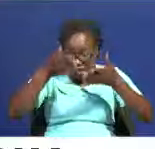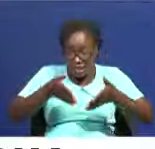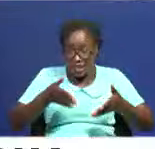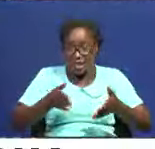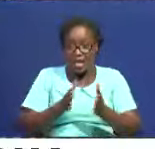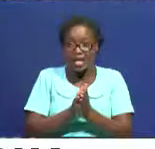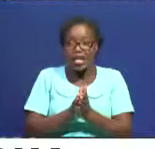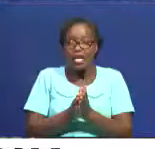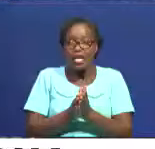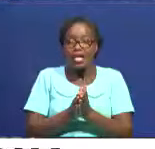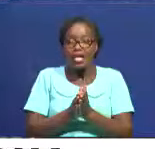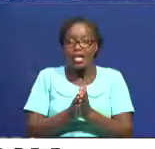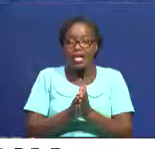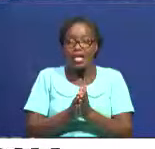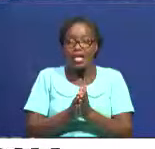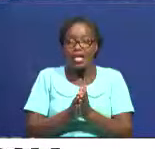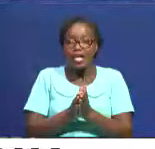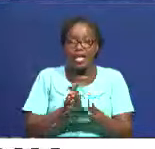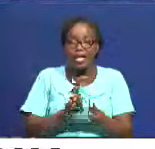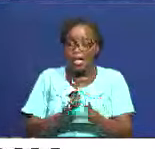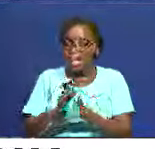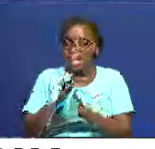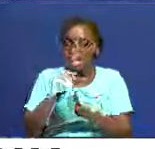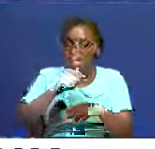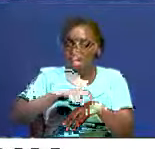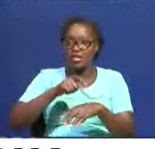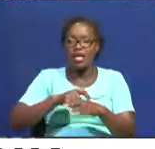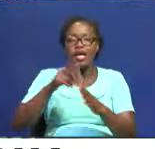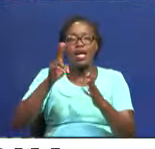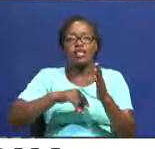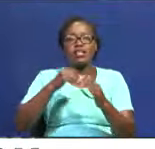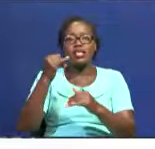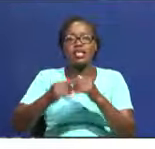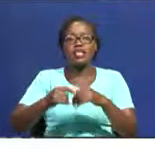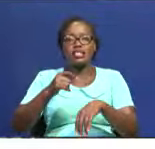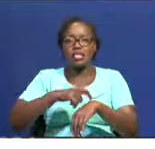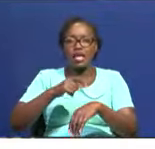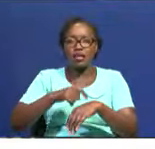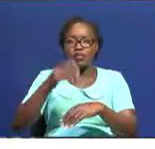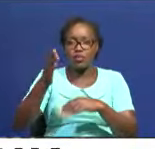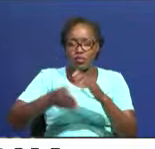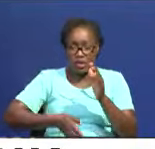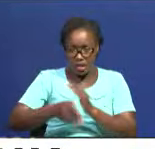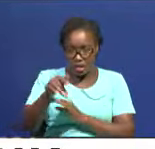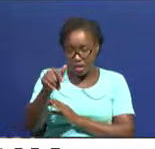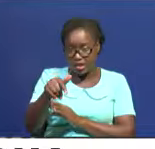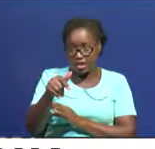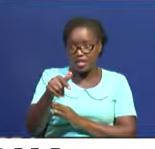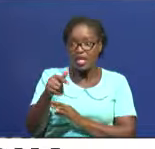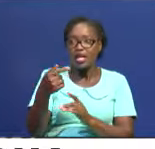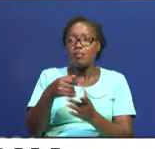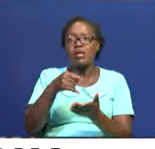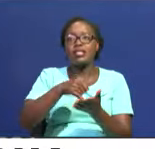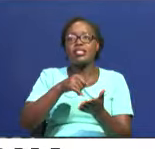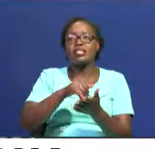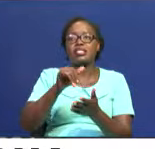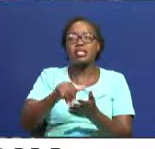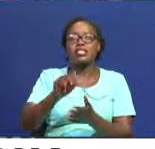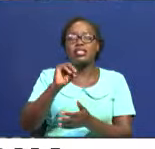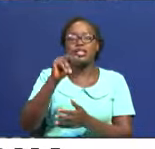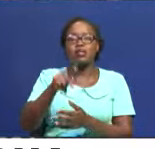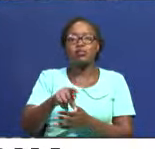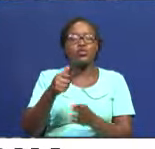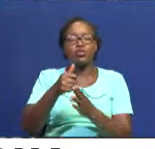Mswada huo utaingia katika hatua kusomwa kwa mara ya mwisho wiki hii. Waandamanaji hata hivyo wamesisitiza kuwa wabunge